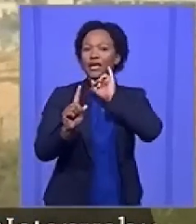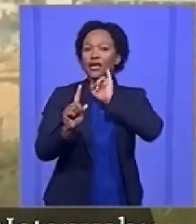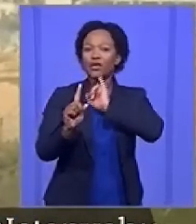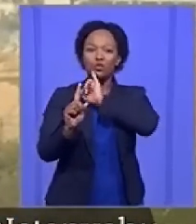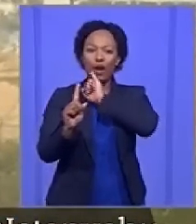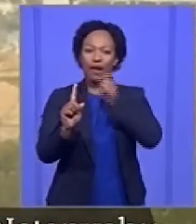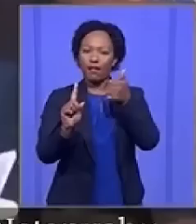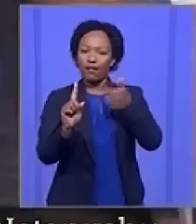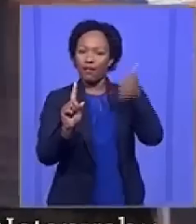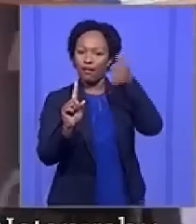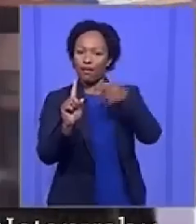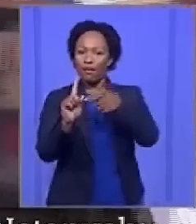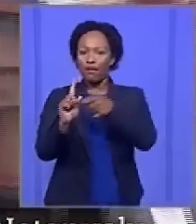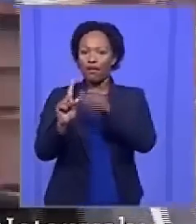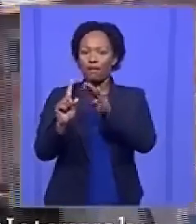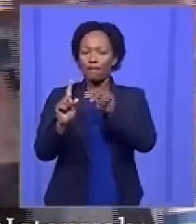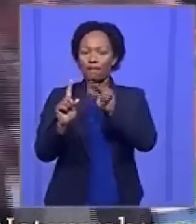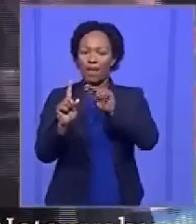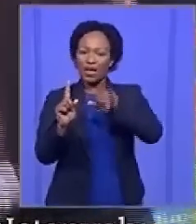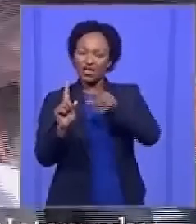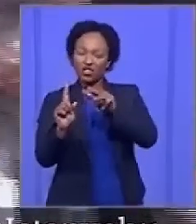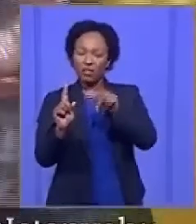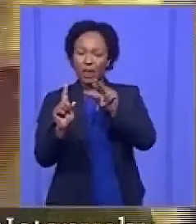Israel Benjamin Netanyahu.